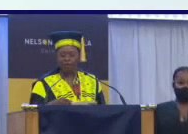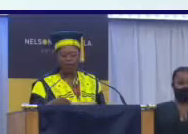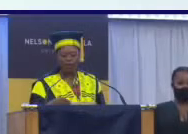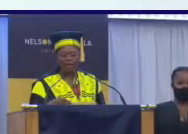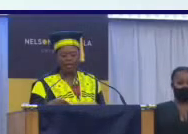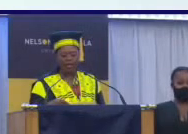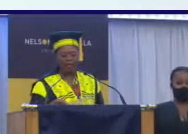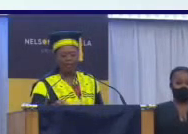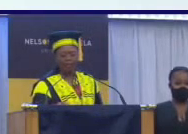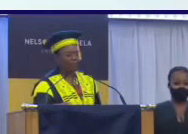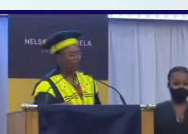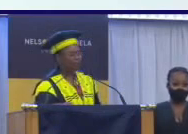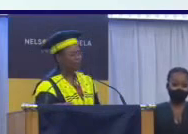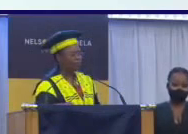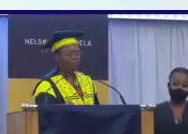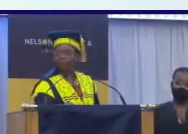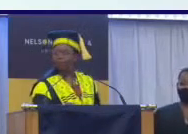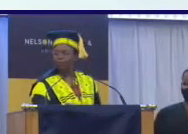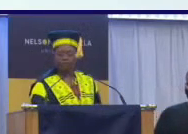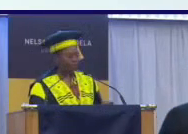Ongeziwe Ngwenya.